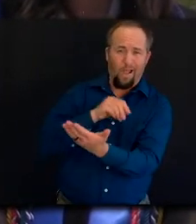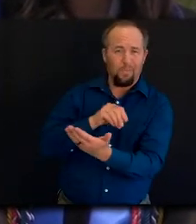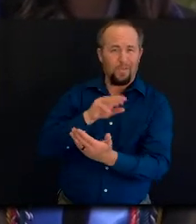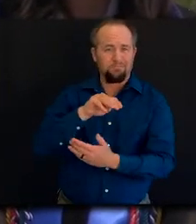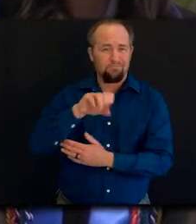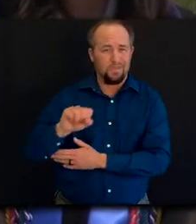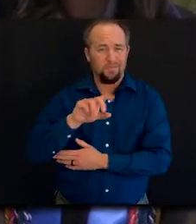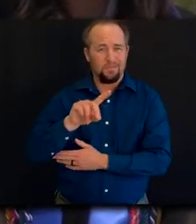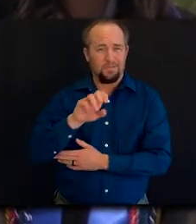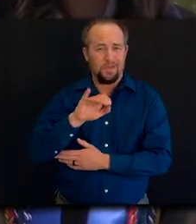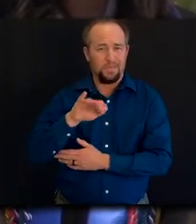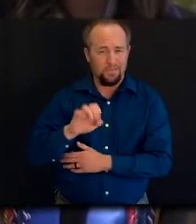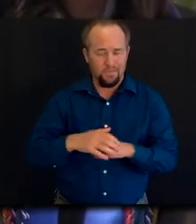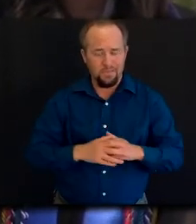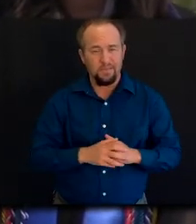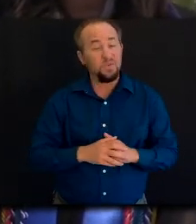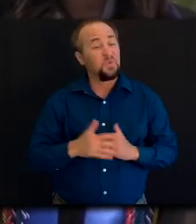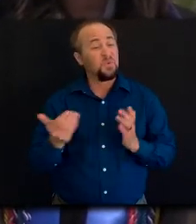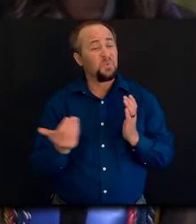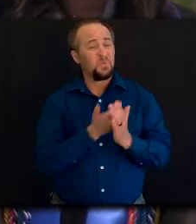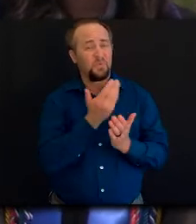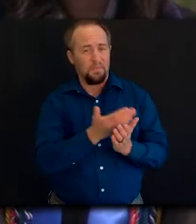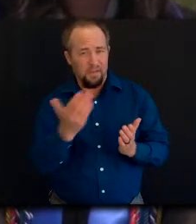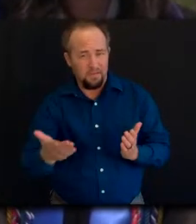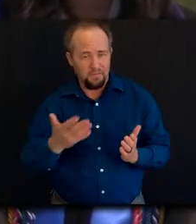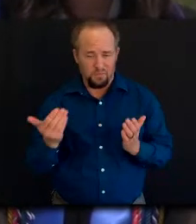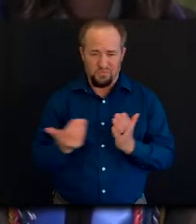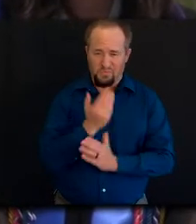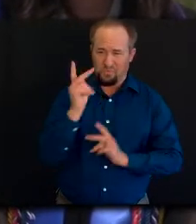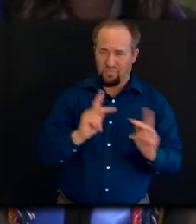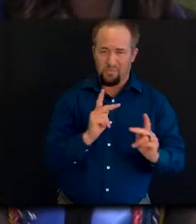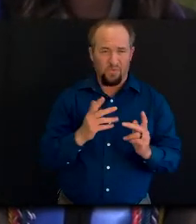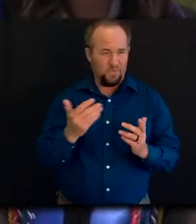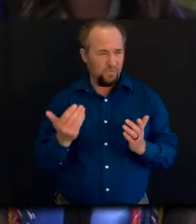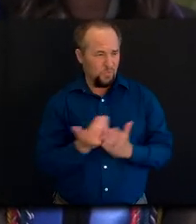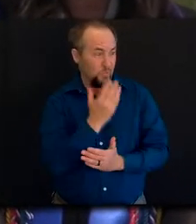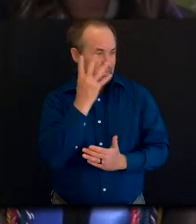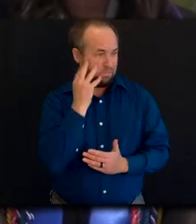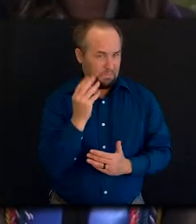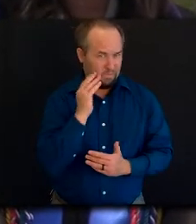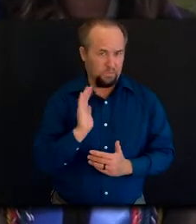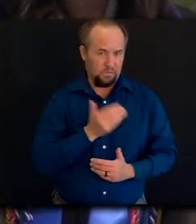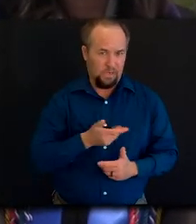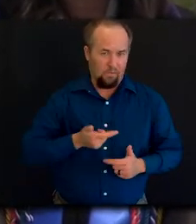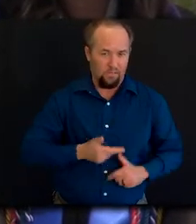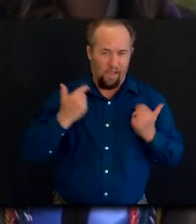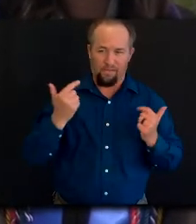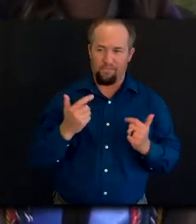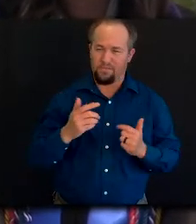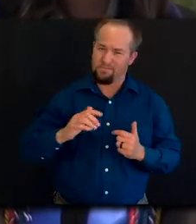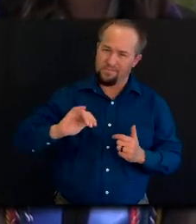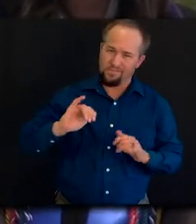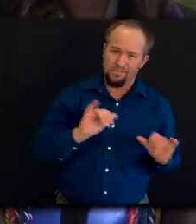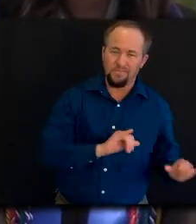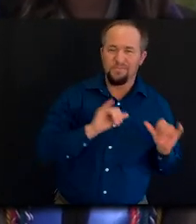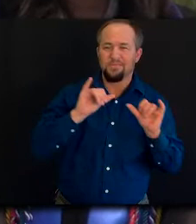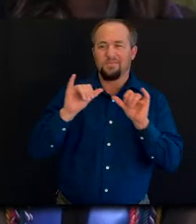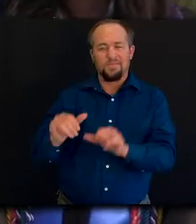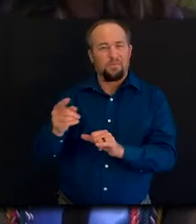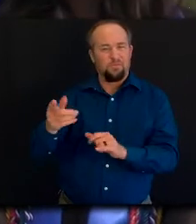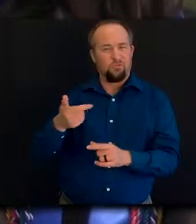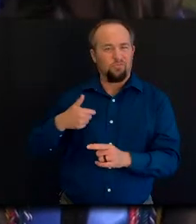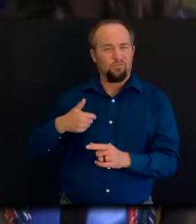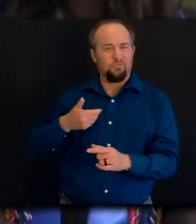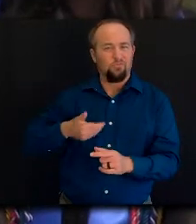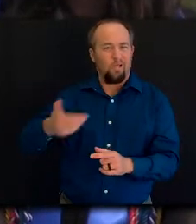had to welcome new things, new people, and new experiences into our lives, just as she had welcomed us. And now, it